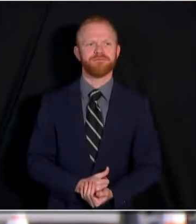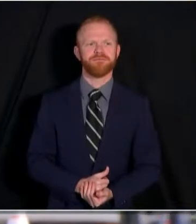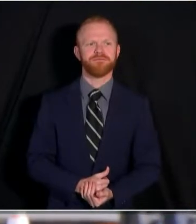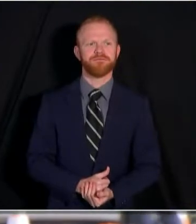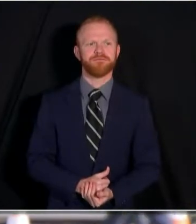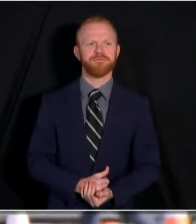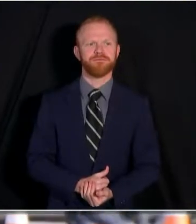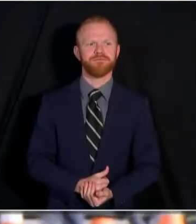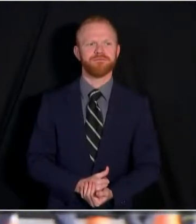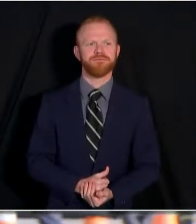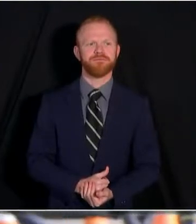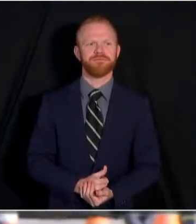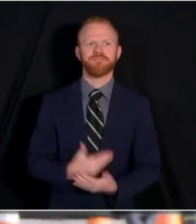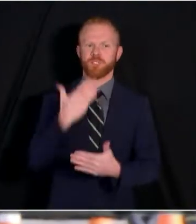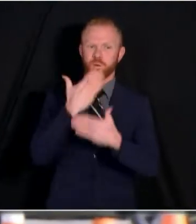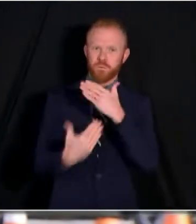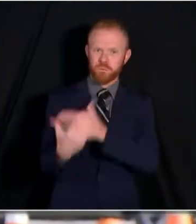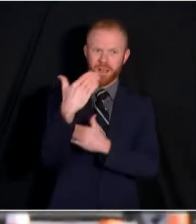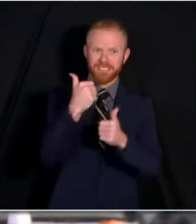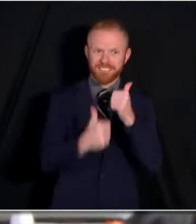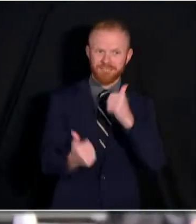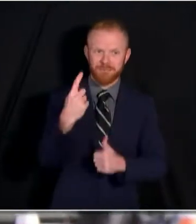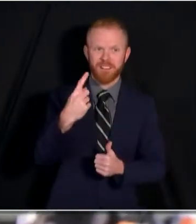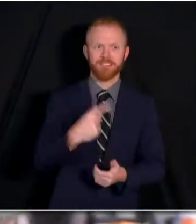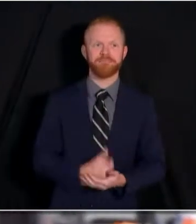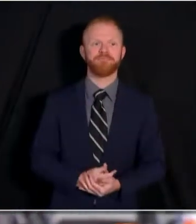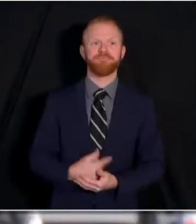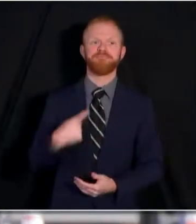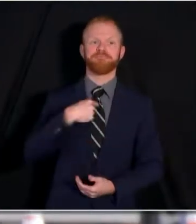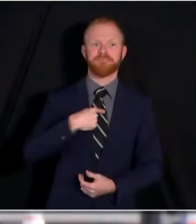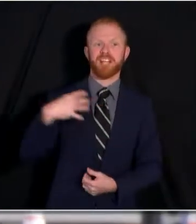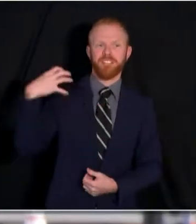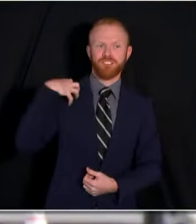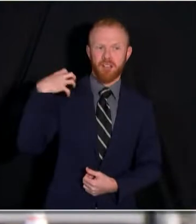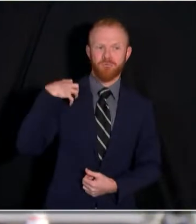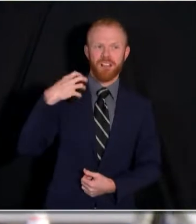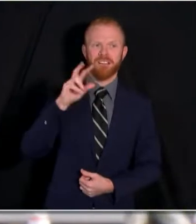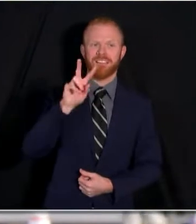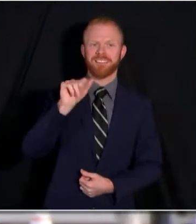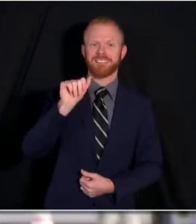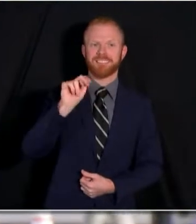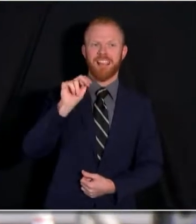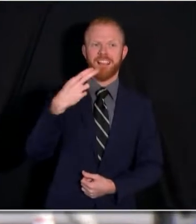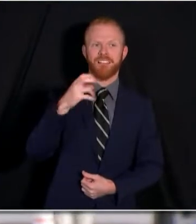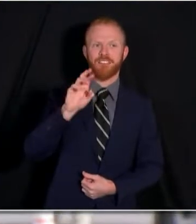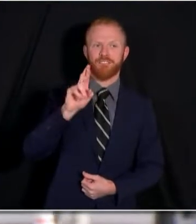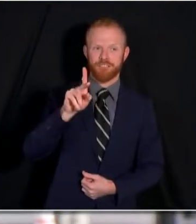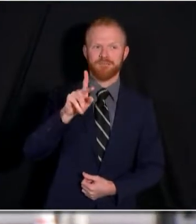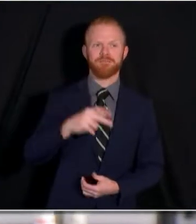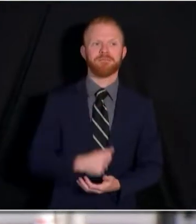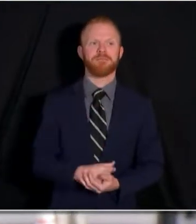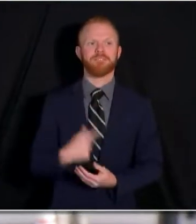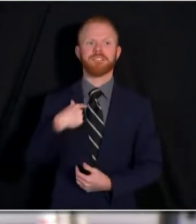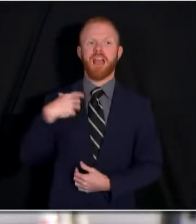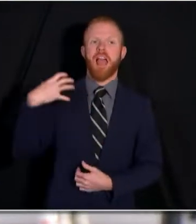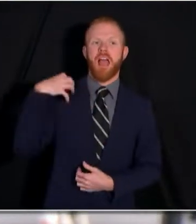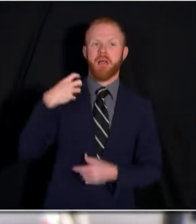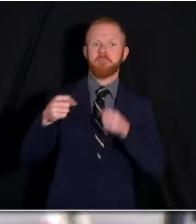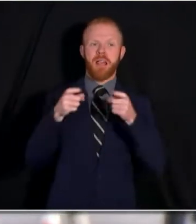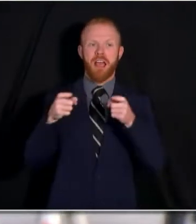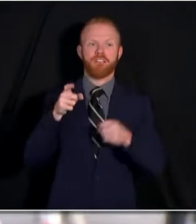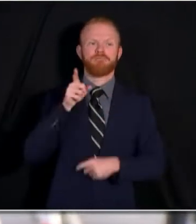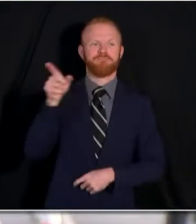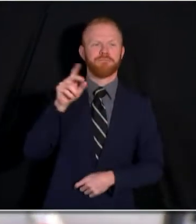All right, good morning, everybody. I'm General Glenn Van Herk. I'm the commander of North American Aerospace Defense Command and United States Northern